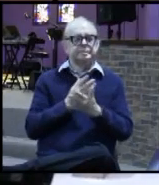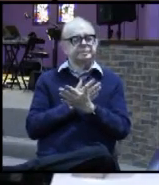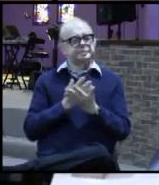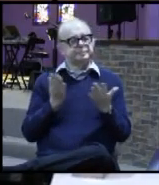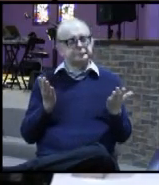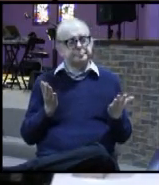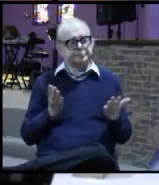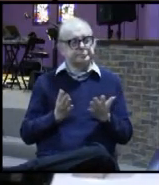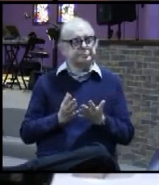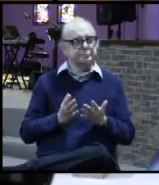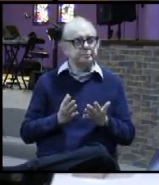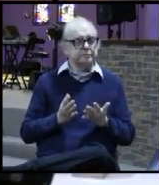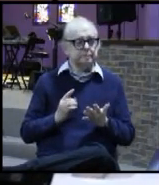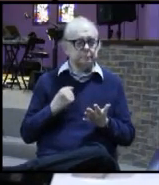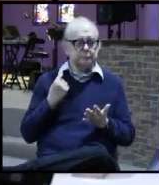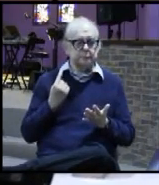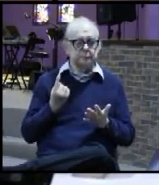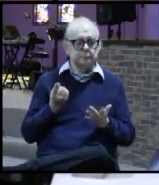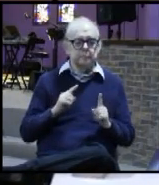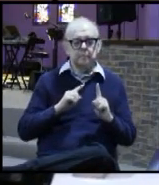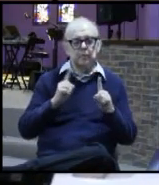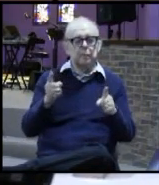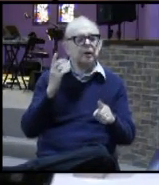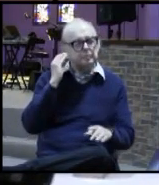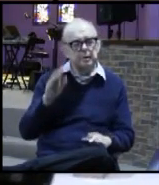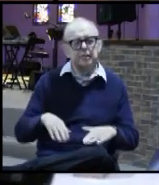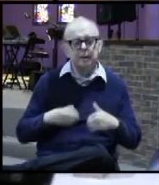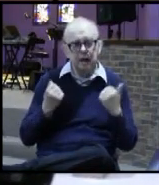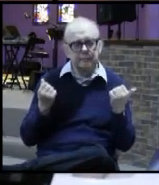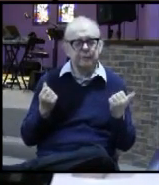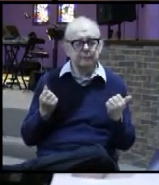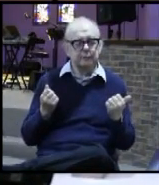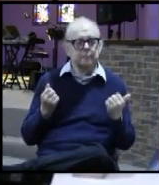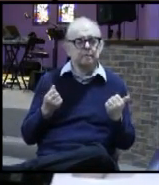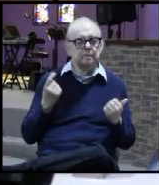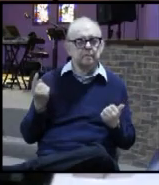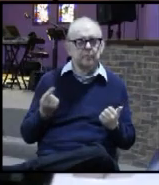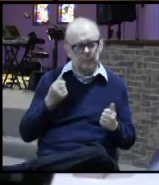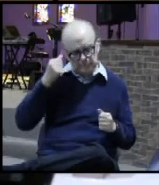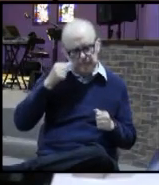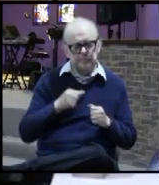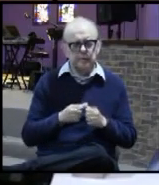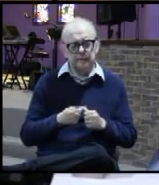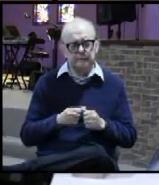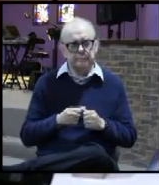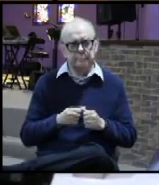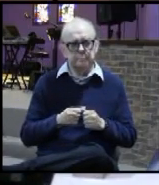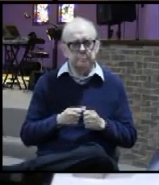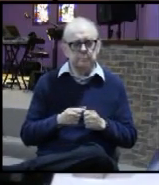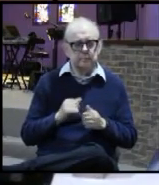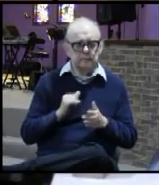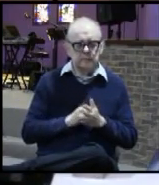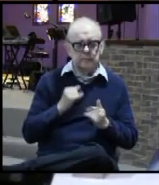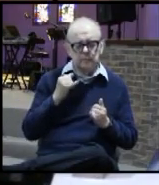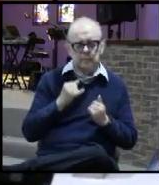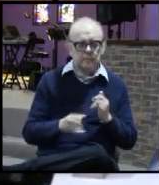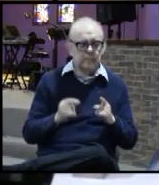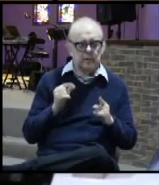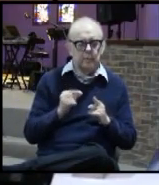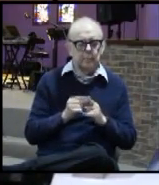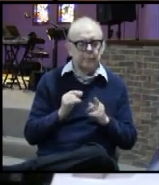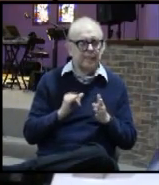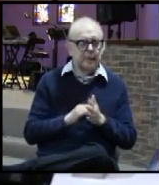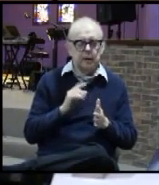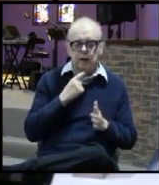that I mean, when you go through life, you always kind of remember the last words that somebody has